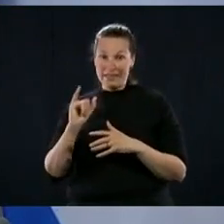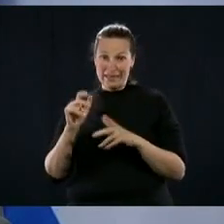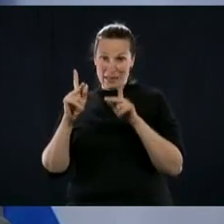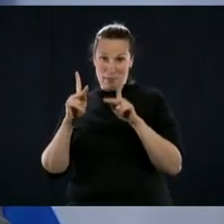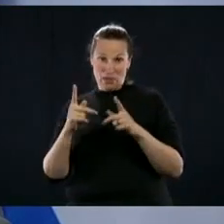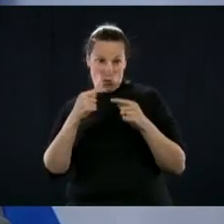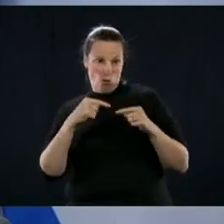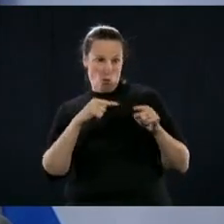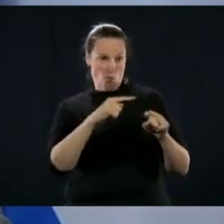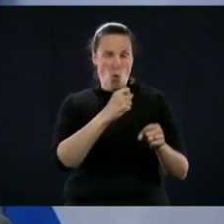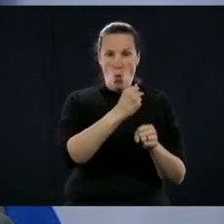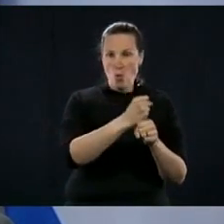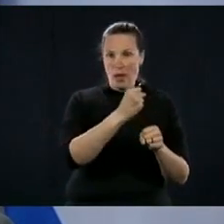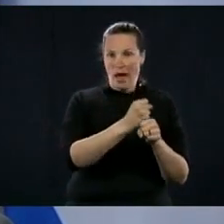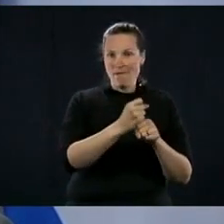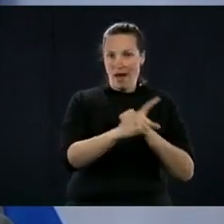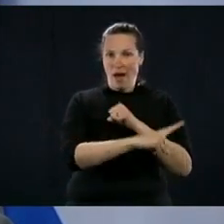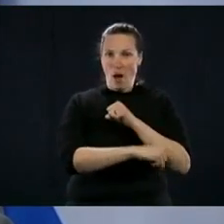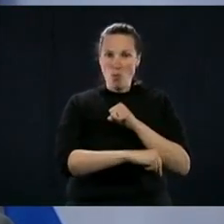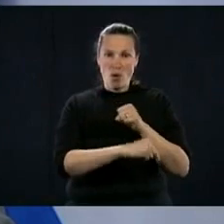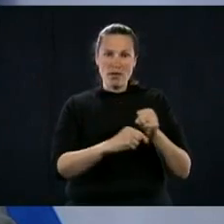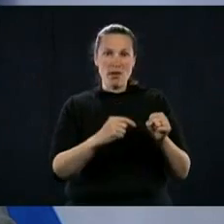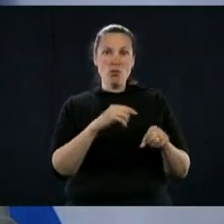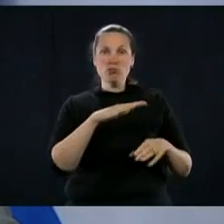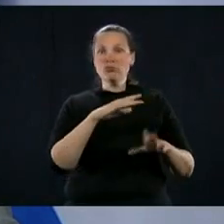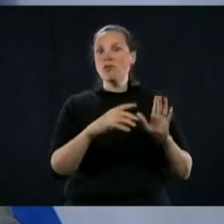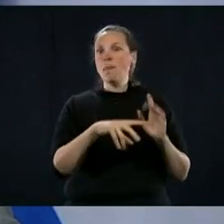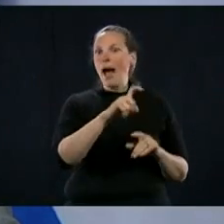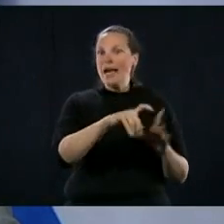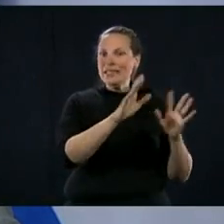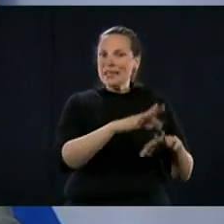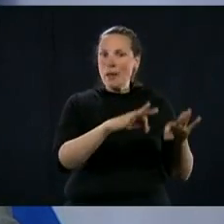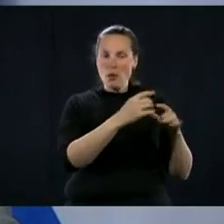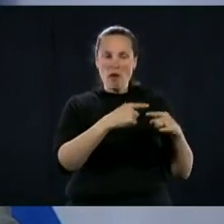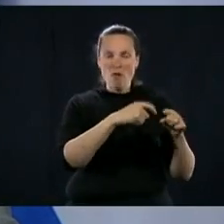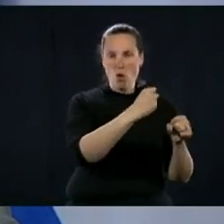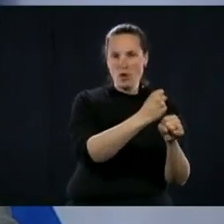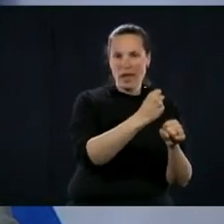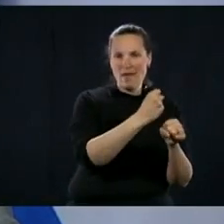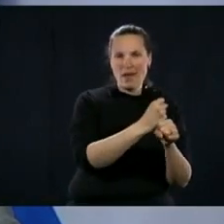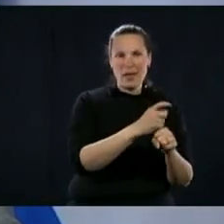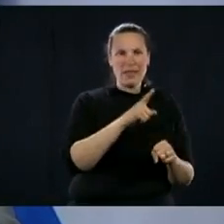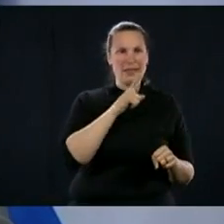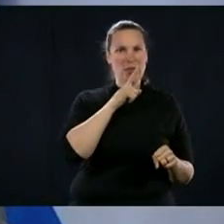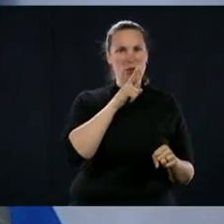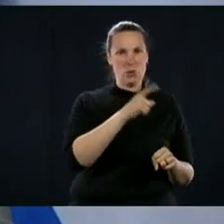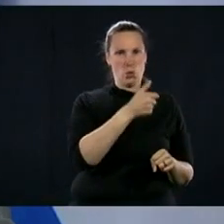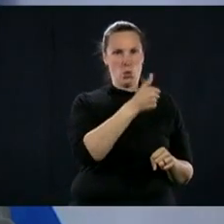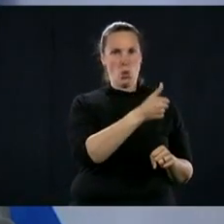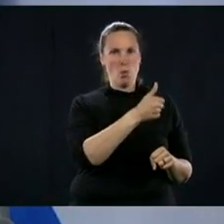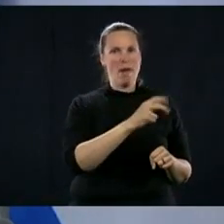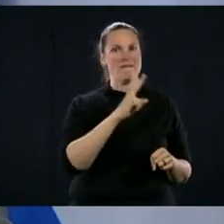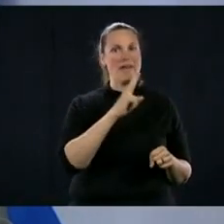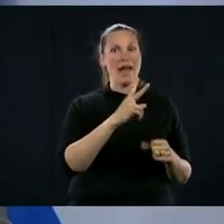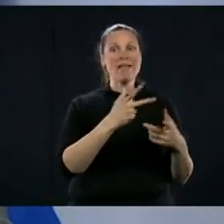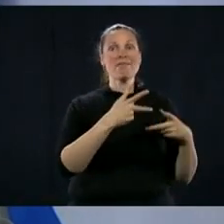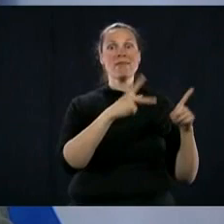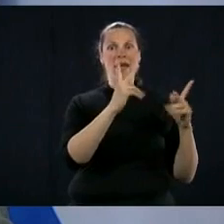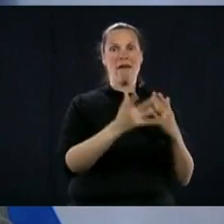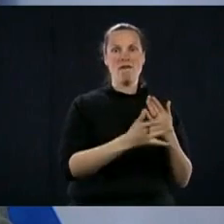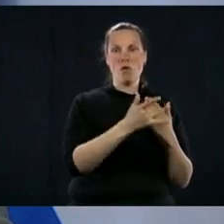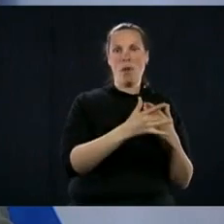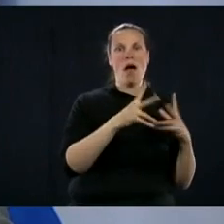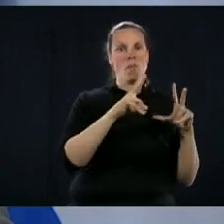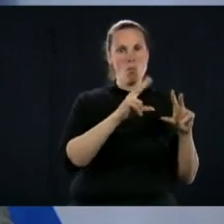environment or, who are let go as essential or who go as essential workers won't necessarily have important